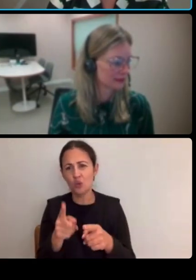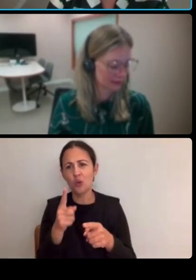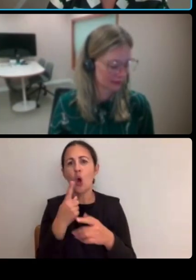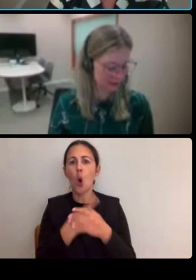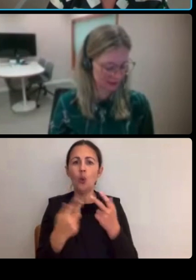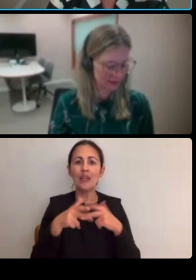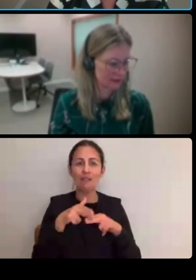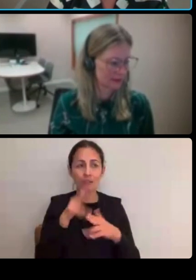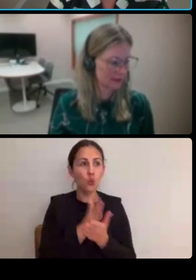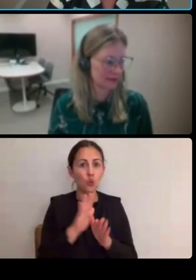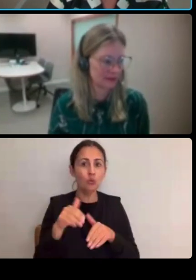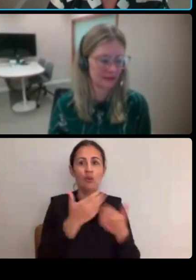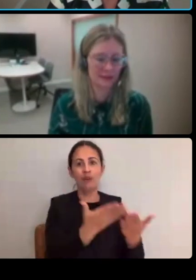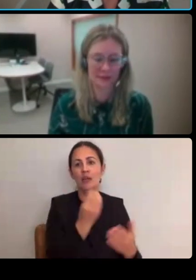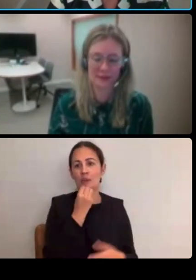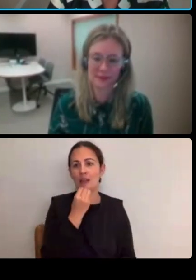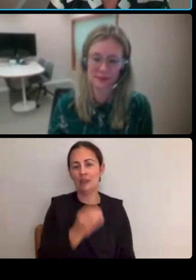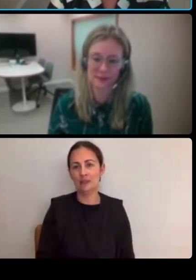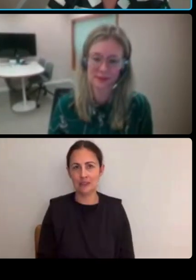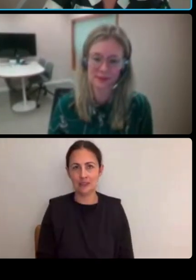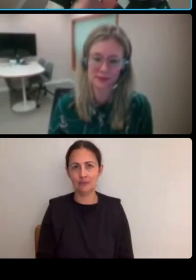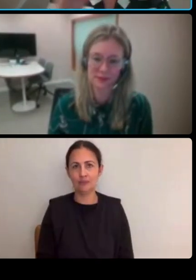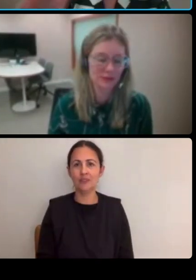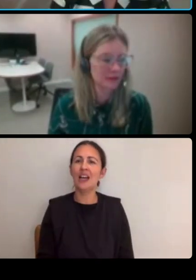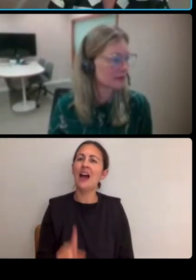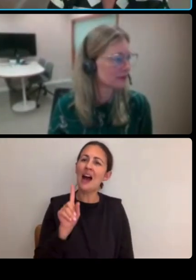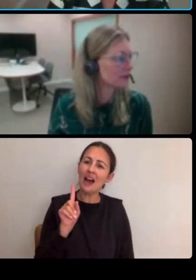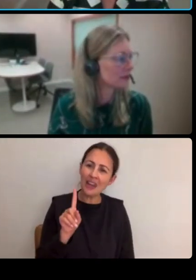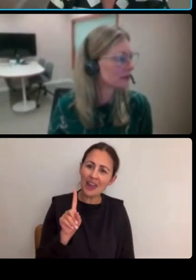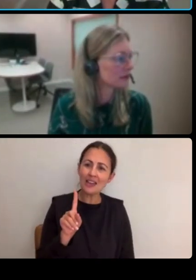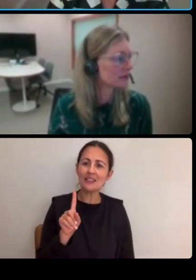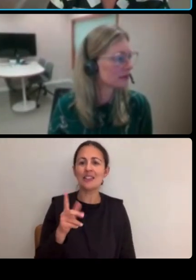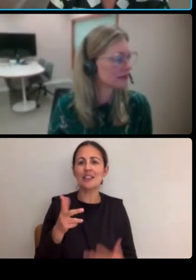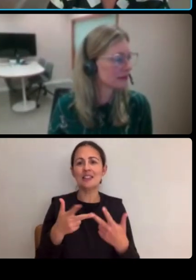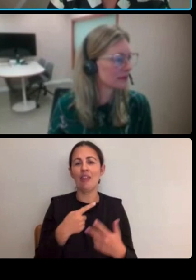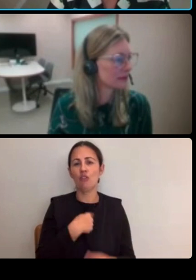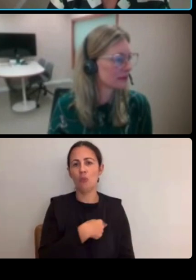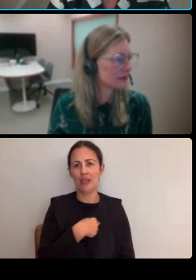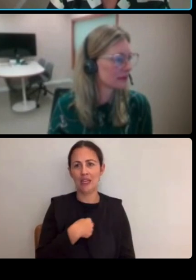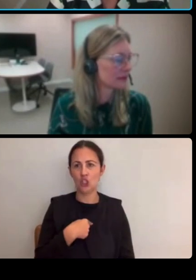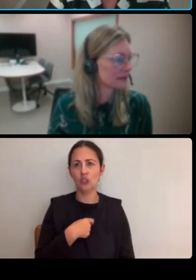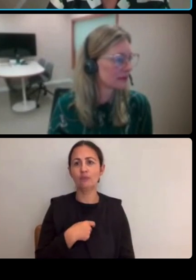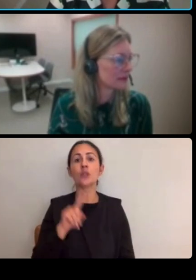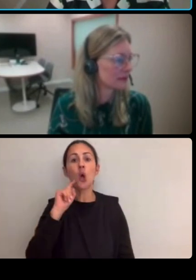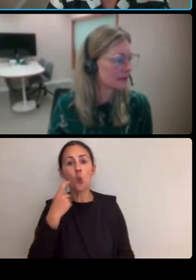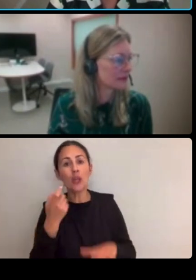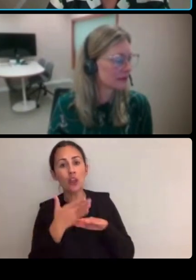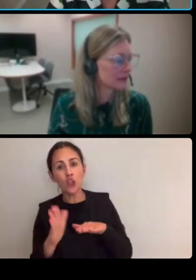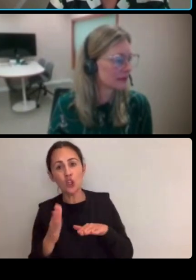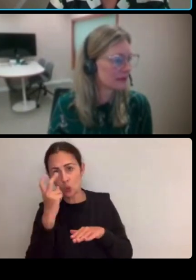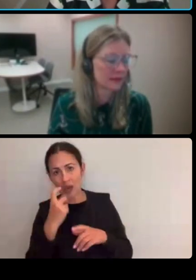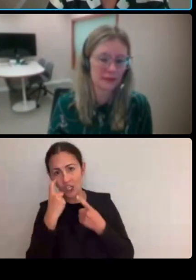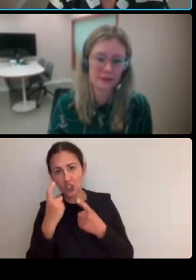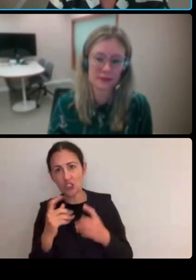you are delivering, unless they're an overarching obligation. Will the new aged care standards apply